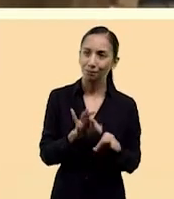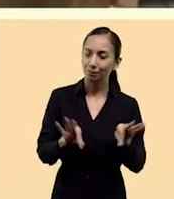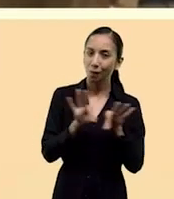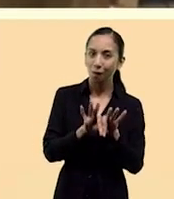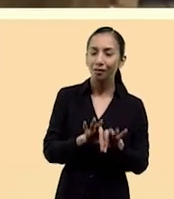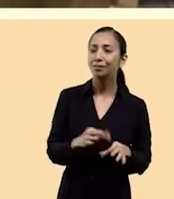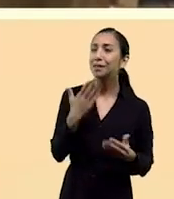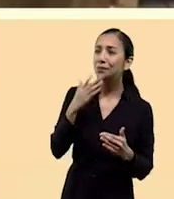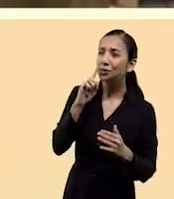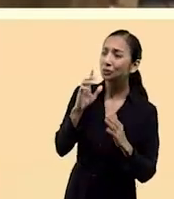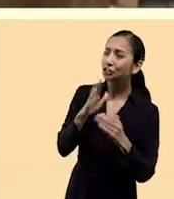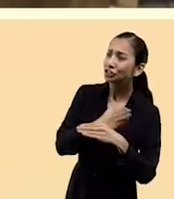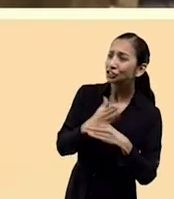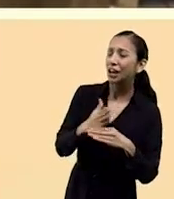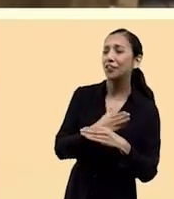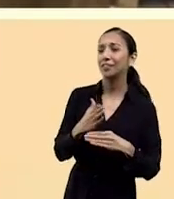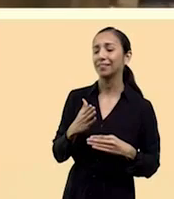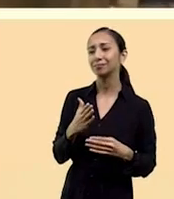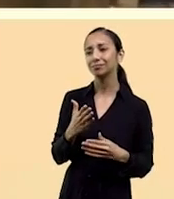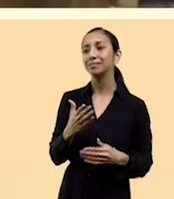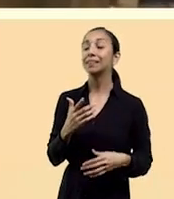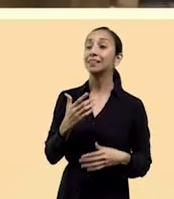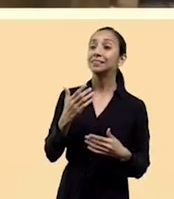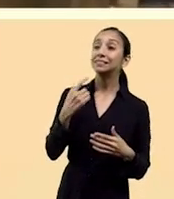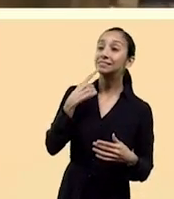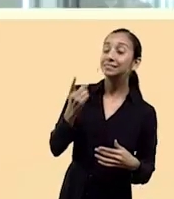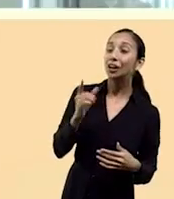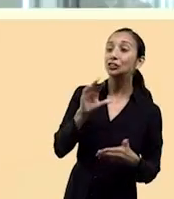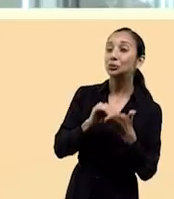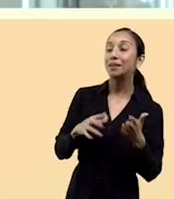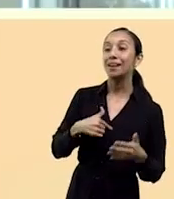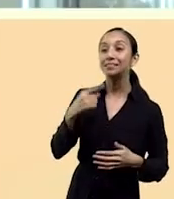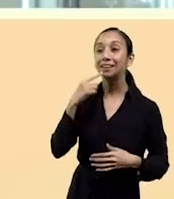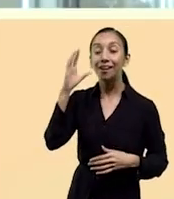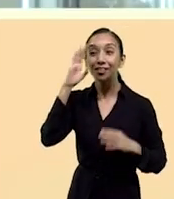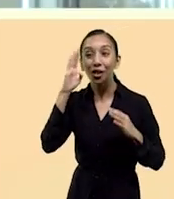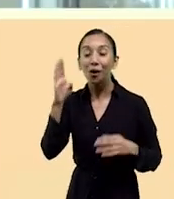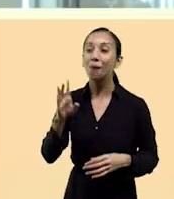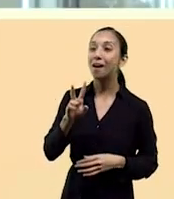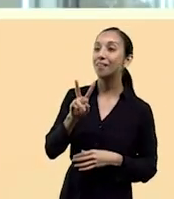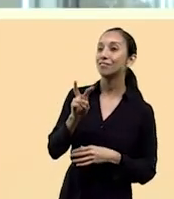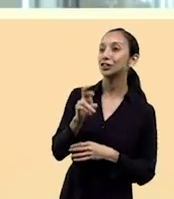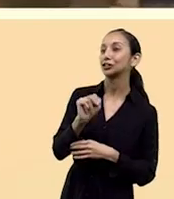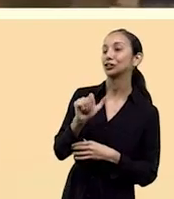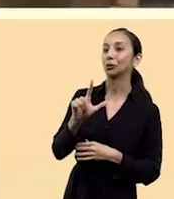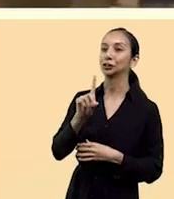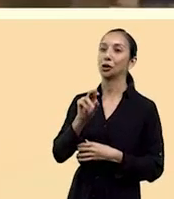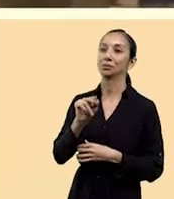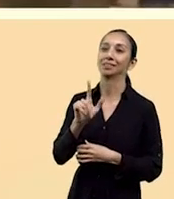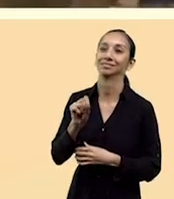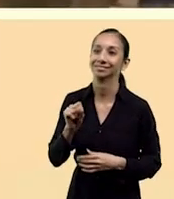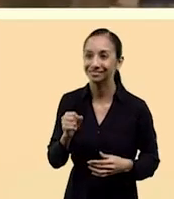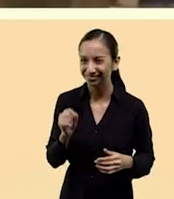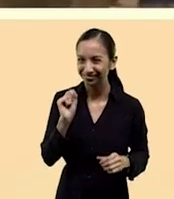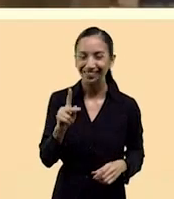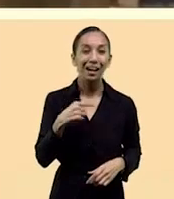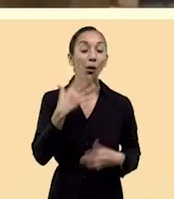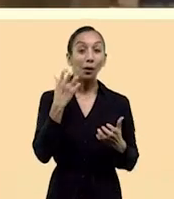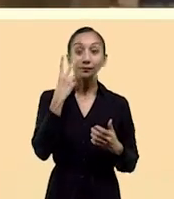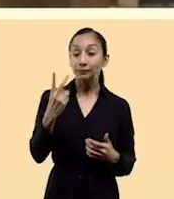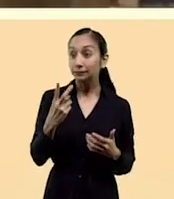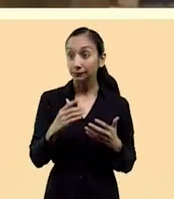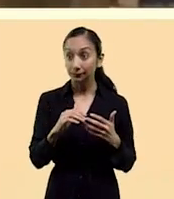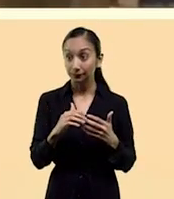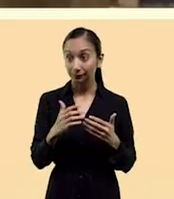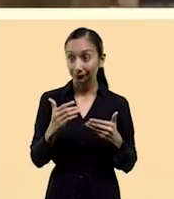it. Tell your students I said hello with the virtual donuts. I will. Good. And we'll check in a few more weeks. I will see how much